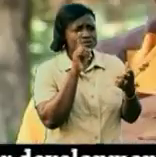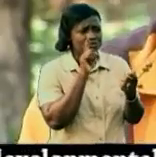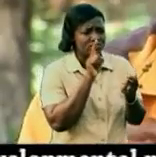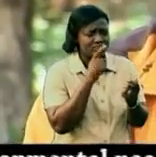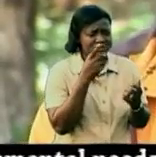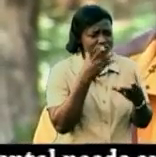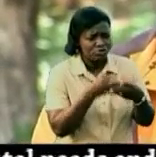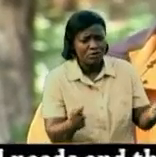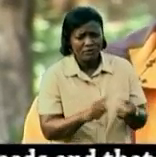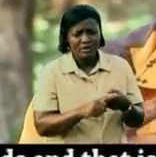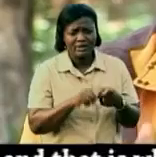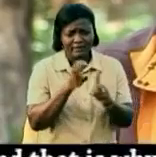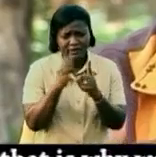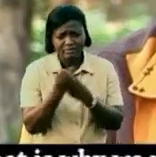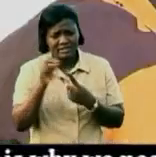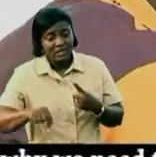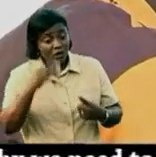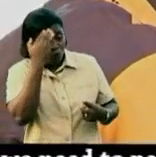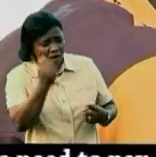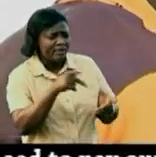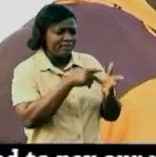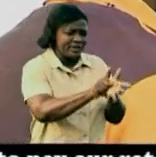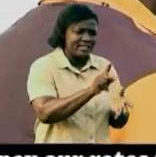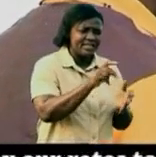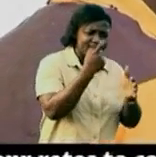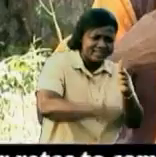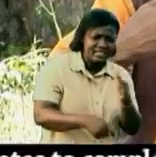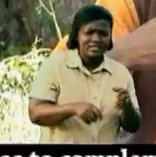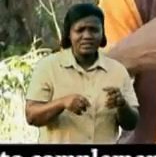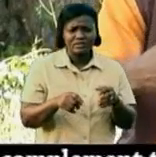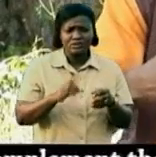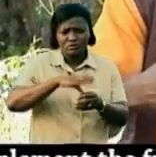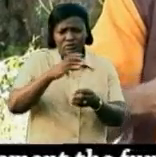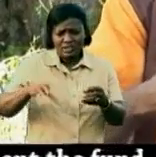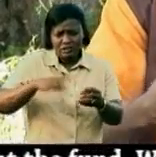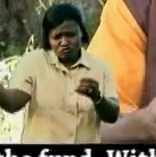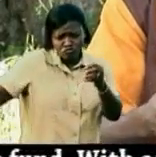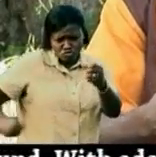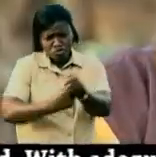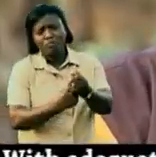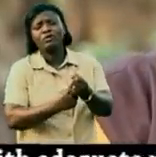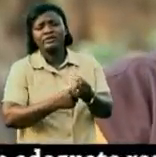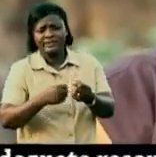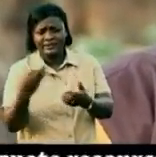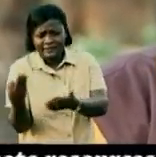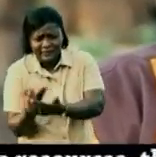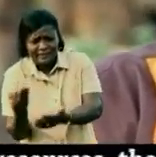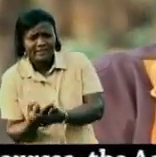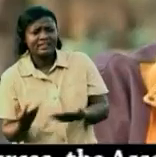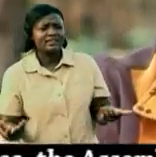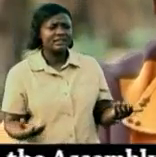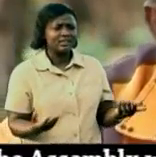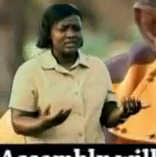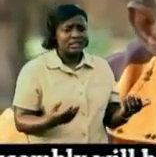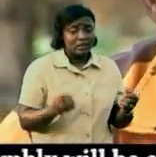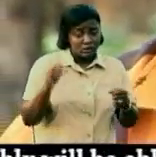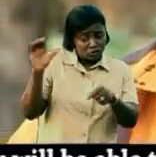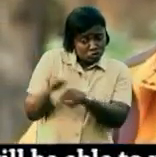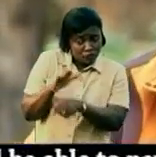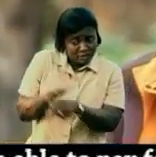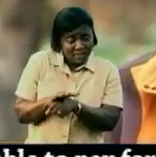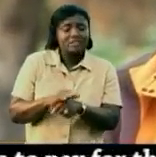And that is why we need to pay our rates to complement the fund. With adequate resources, the assembly will be able to